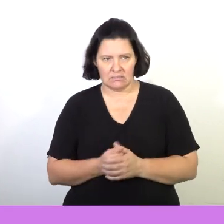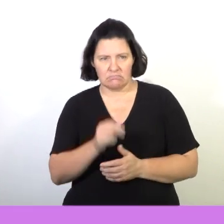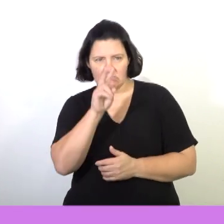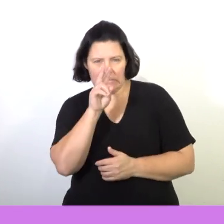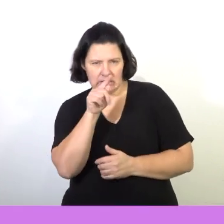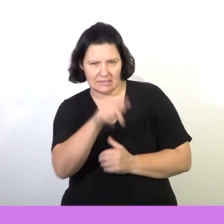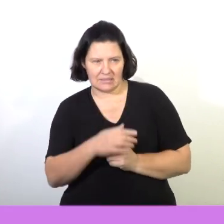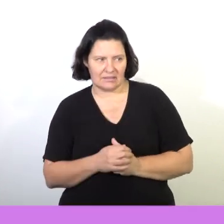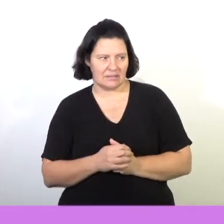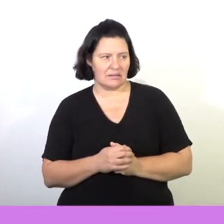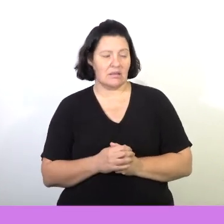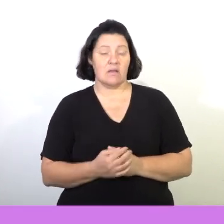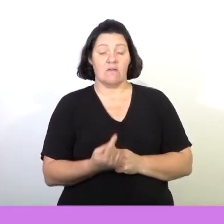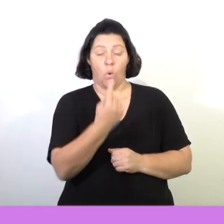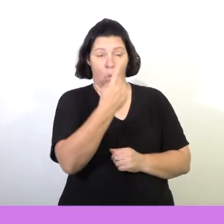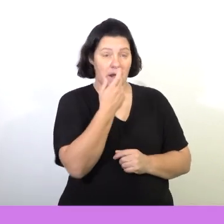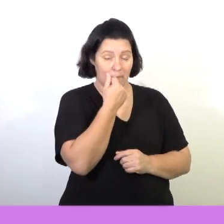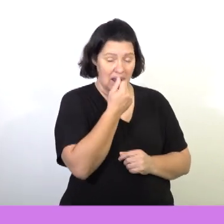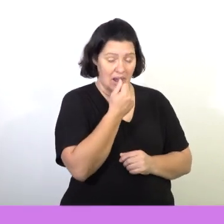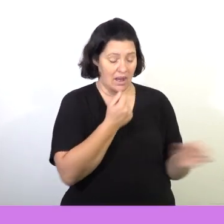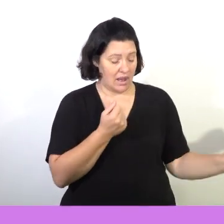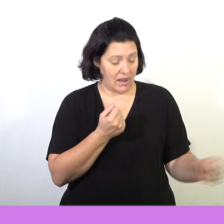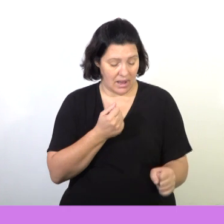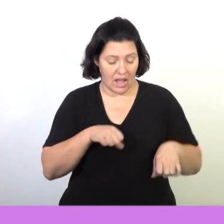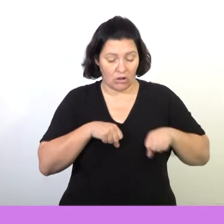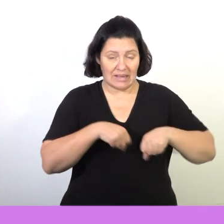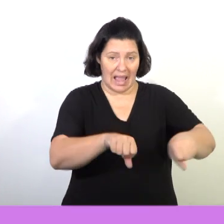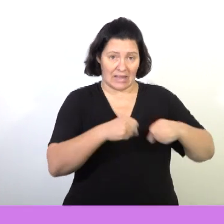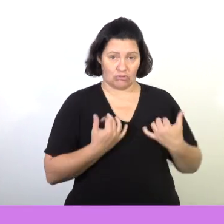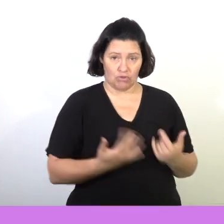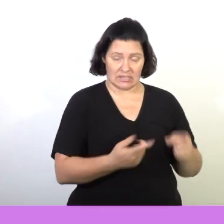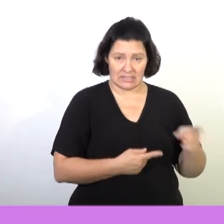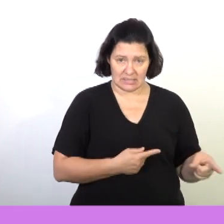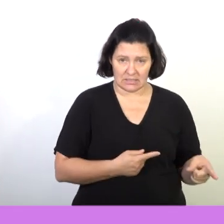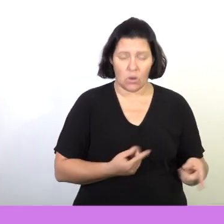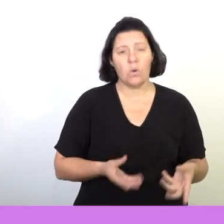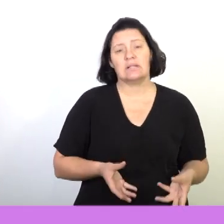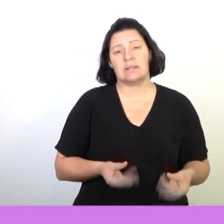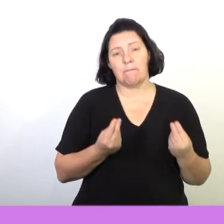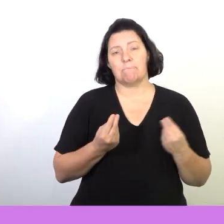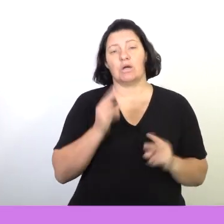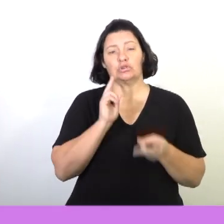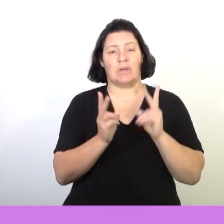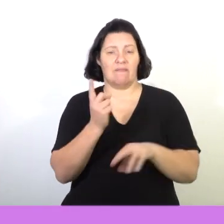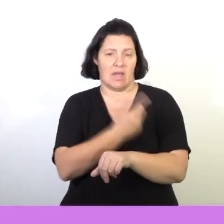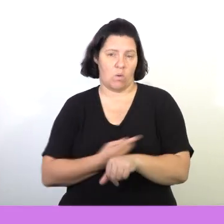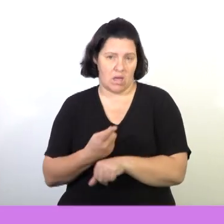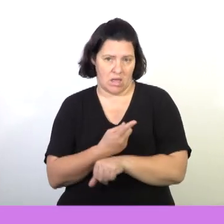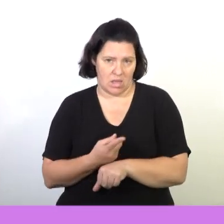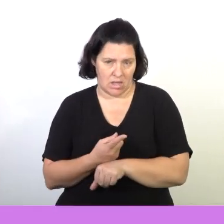sense of this graph. If one man is hired to cut the lawn, he will take 12